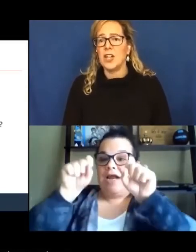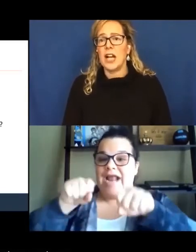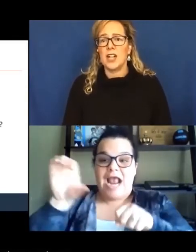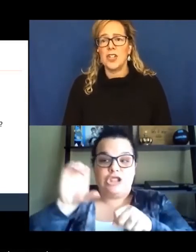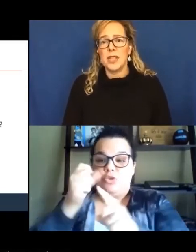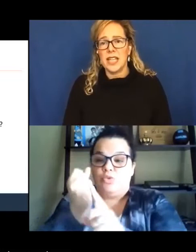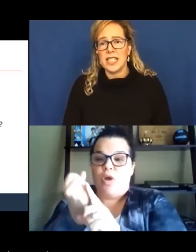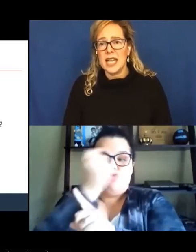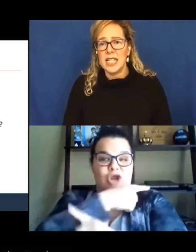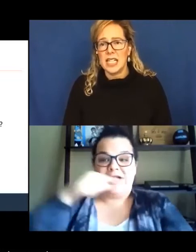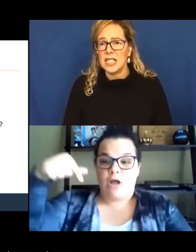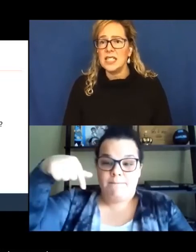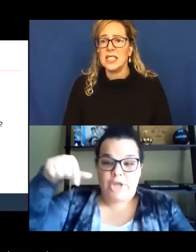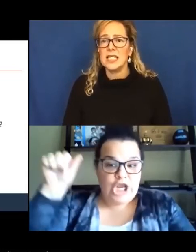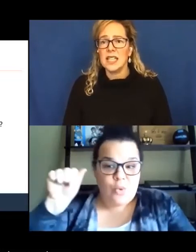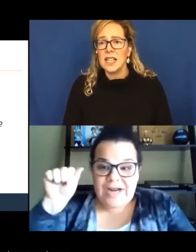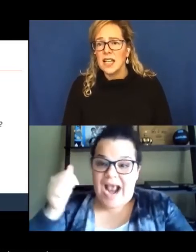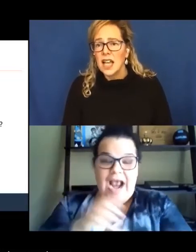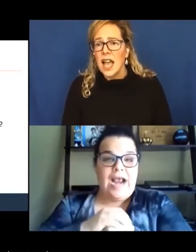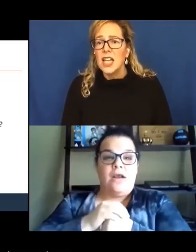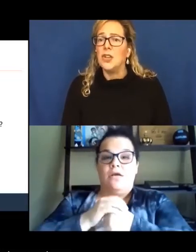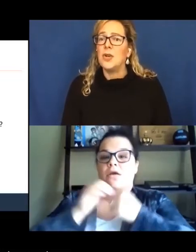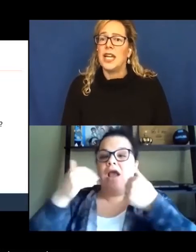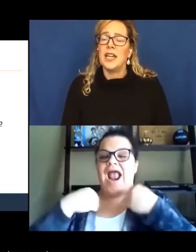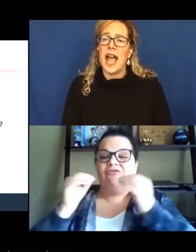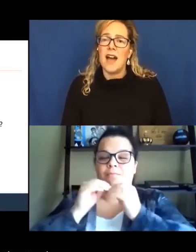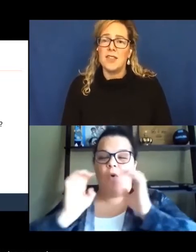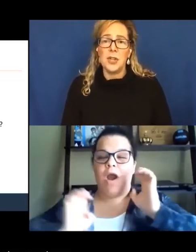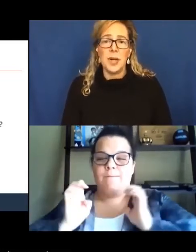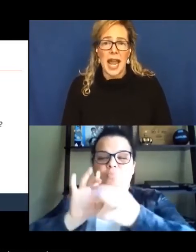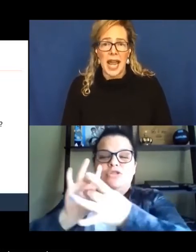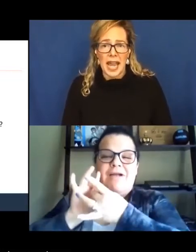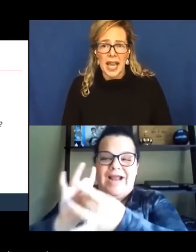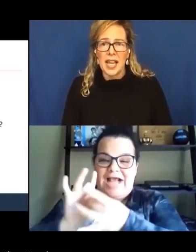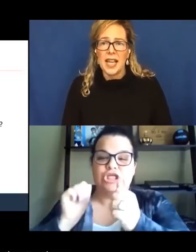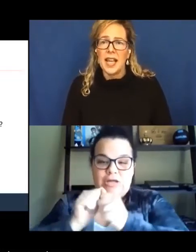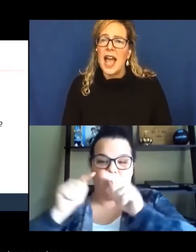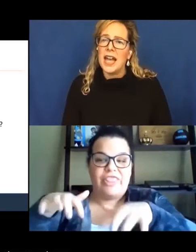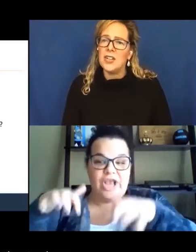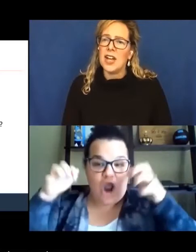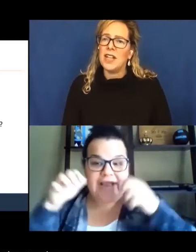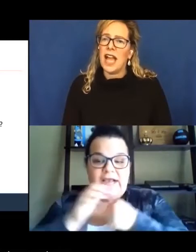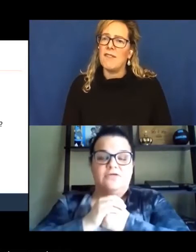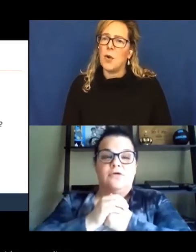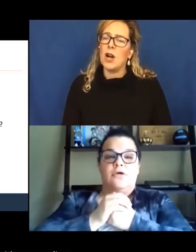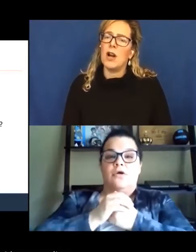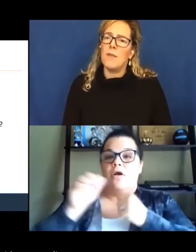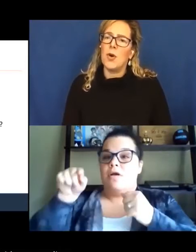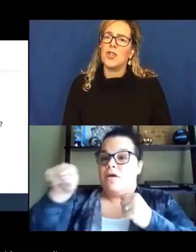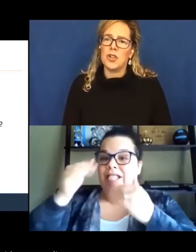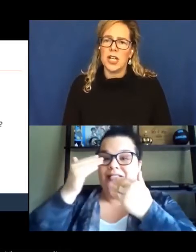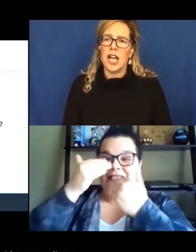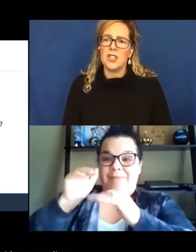have interaction with the attendees. You can have Q&A, and you definitely have a